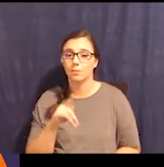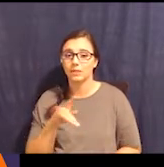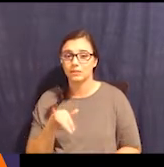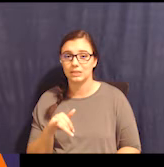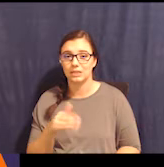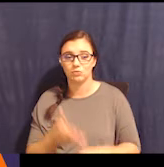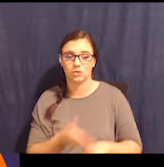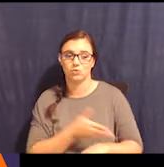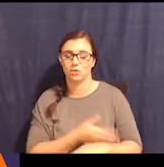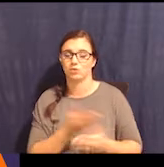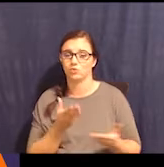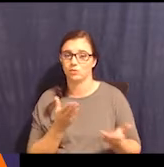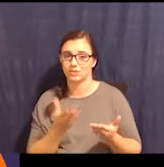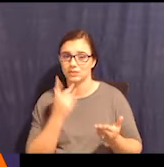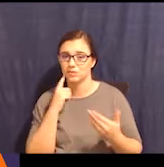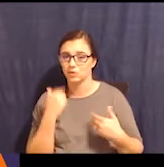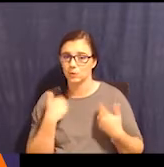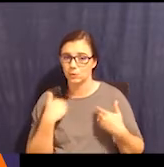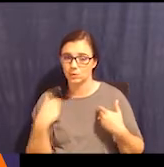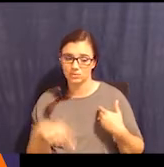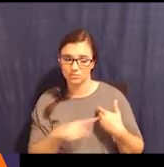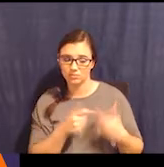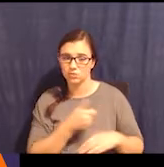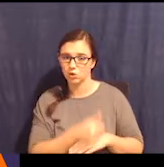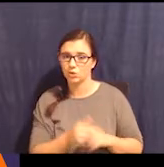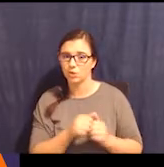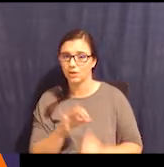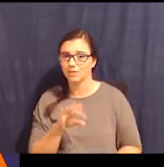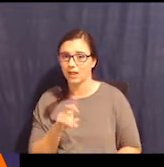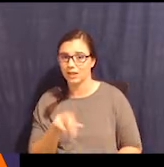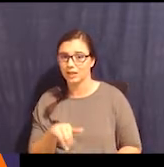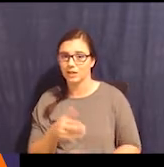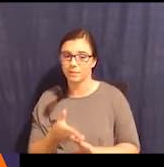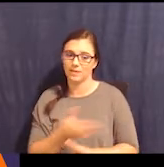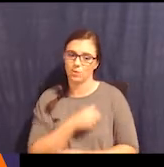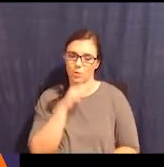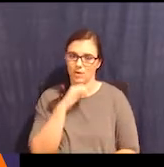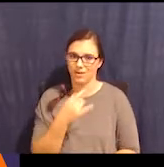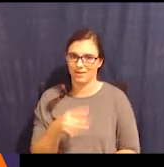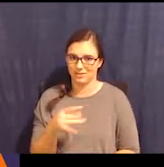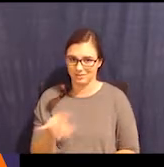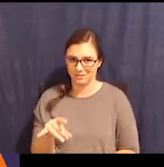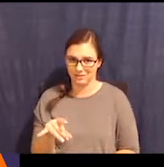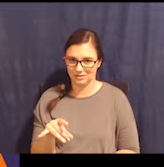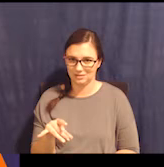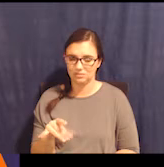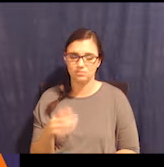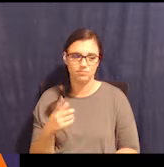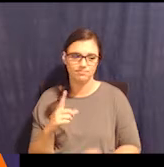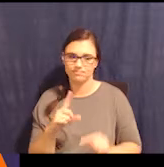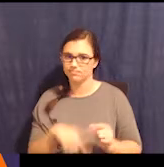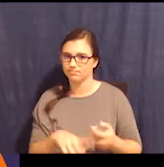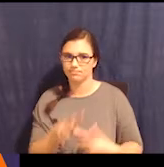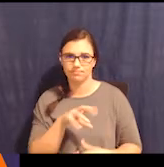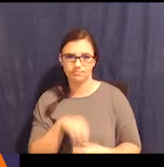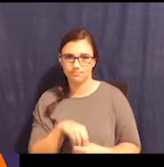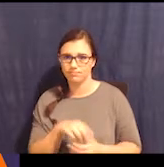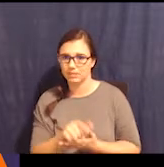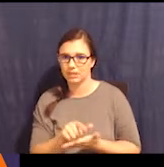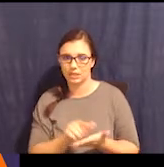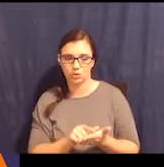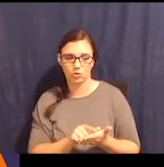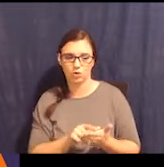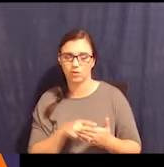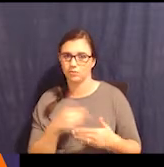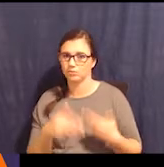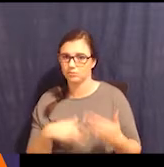felony before their 18th birthday and are unable to participate in legal proceedings due to their mental illness. The services can